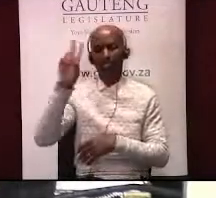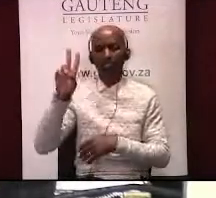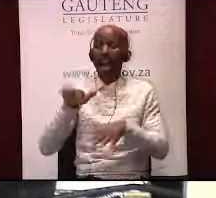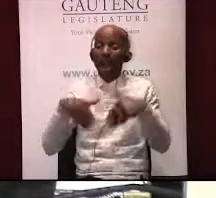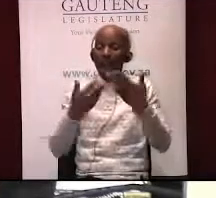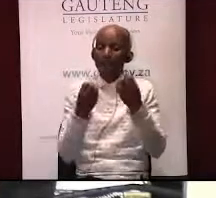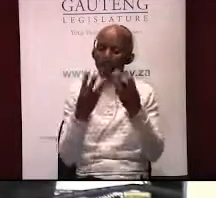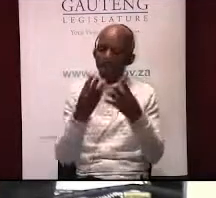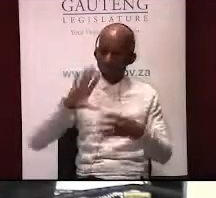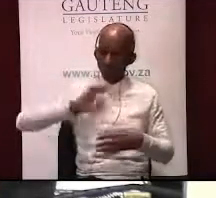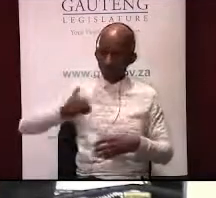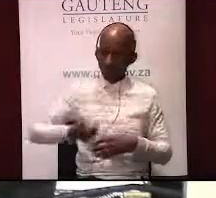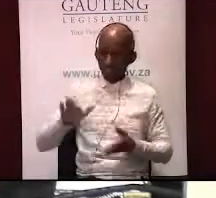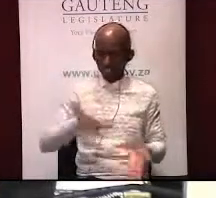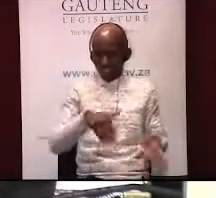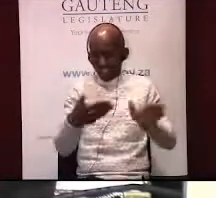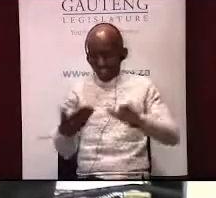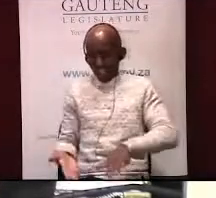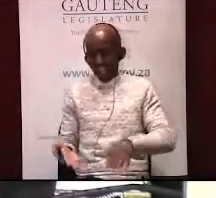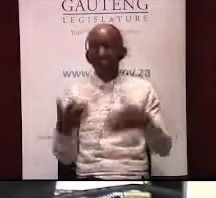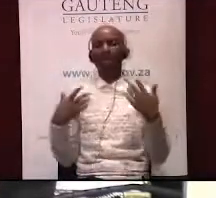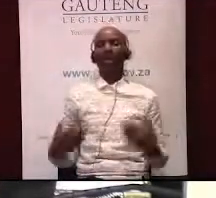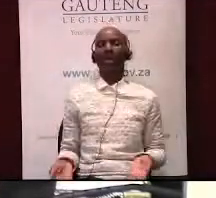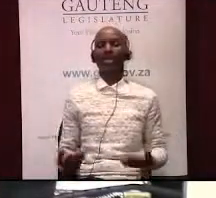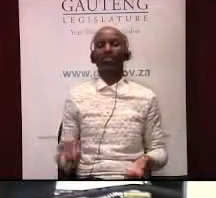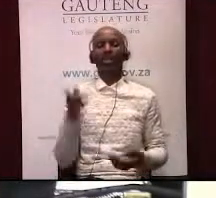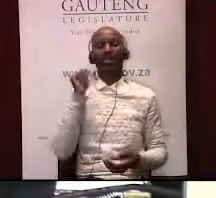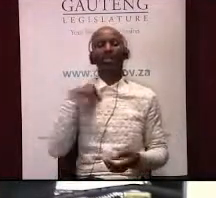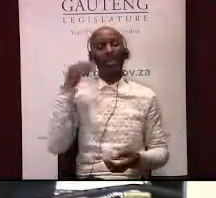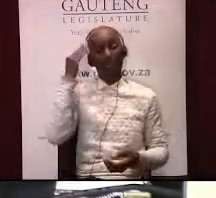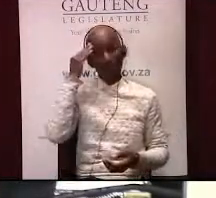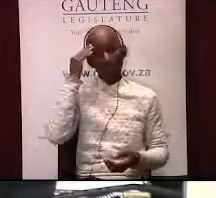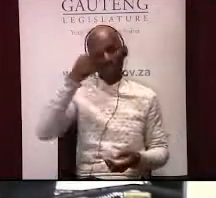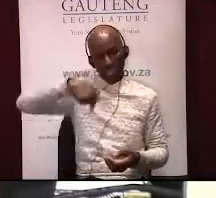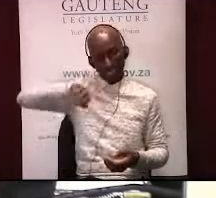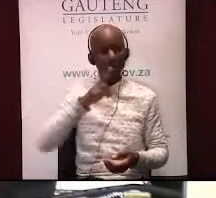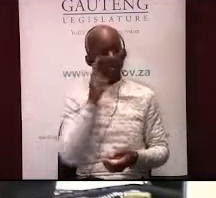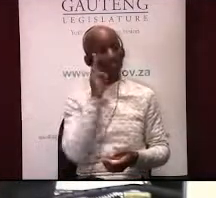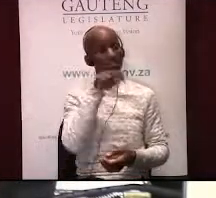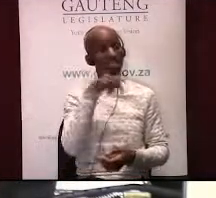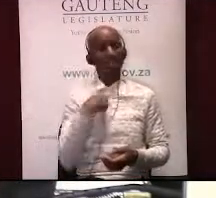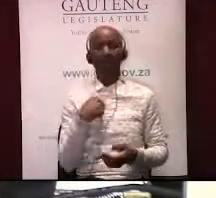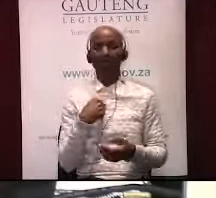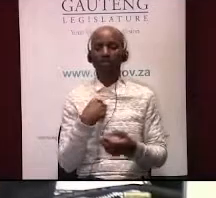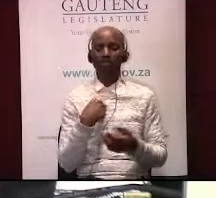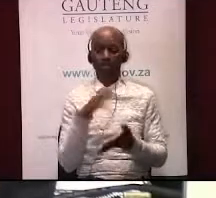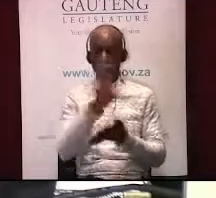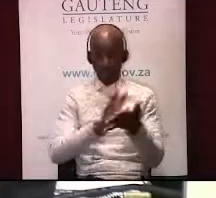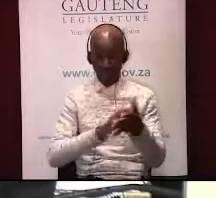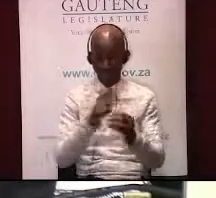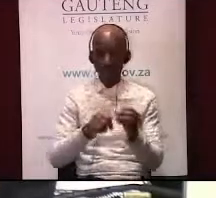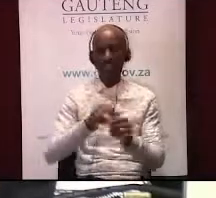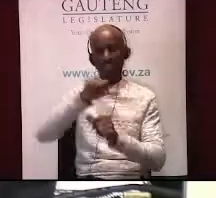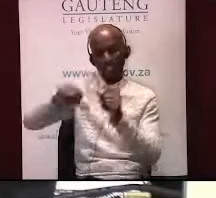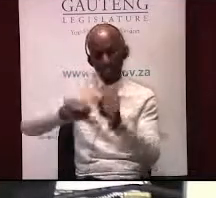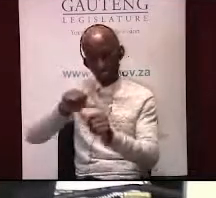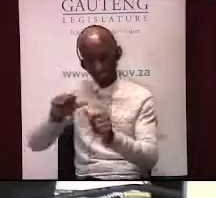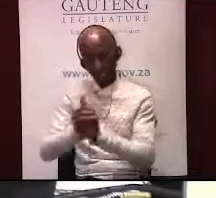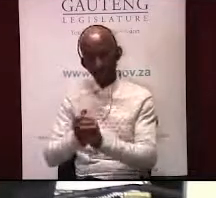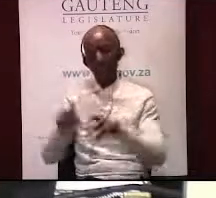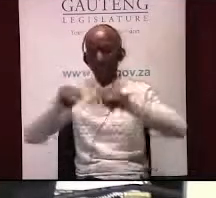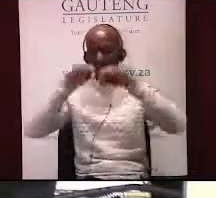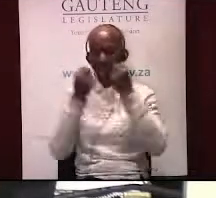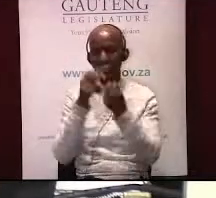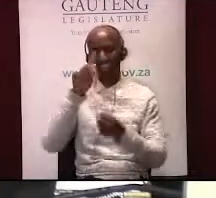women died in the hands of the men that they know. And we've all seen stories on social media, on